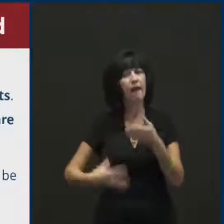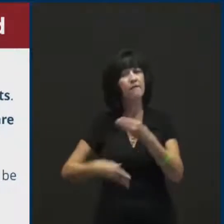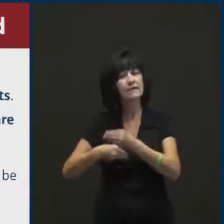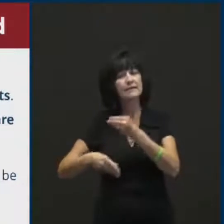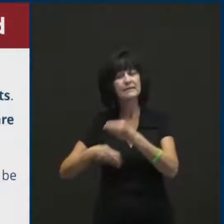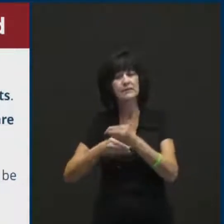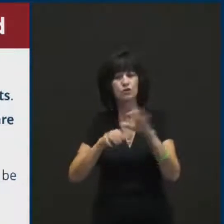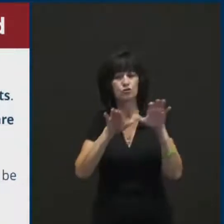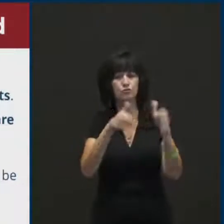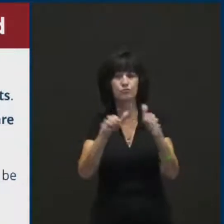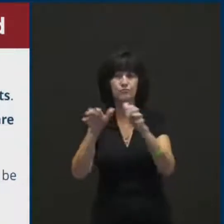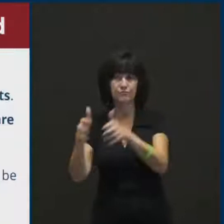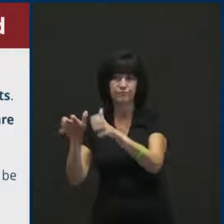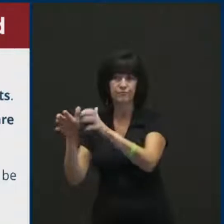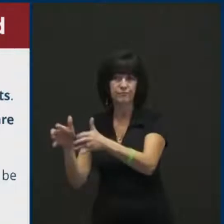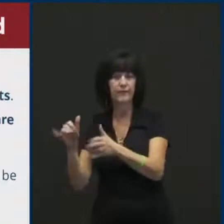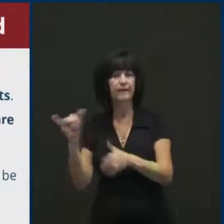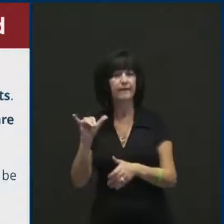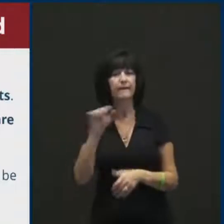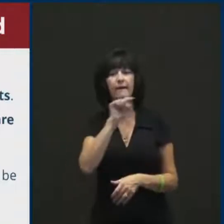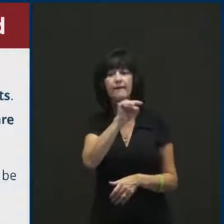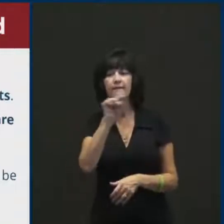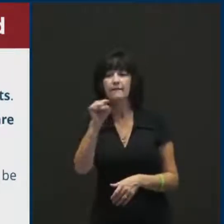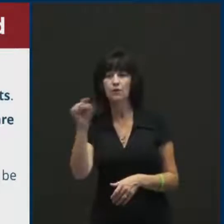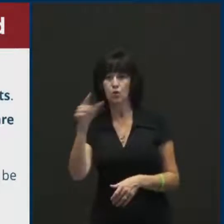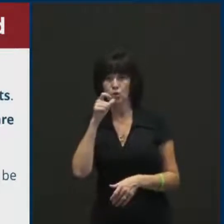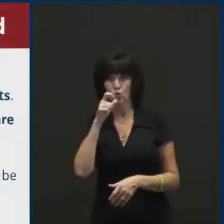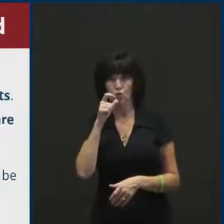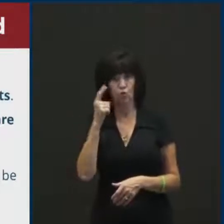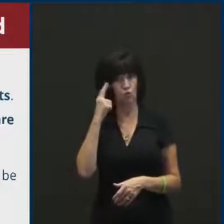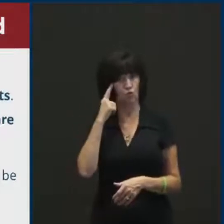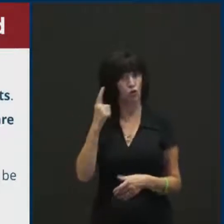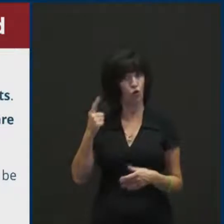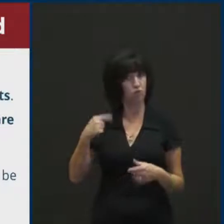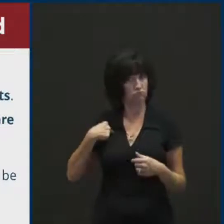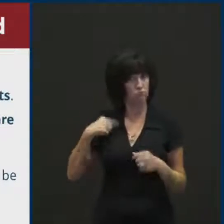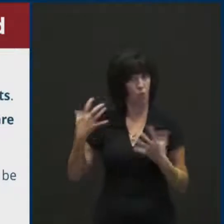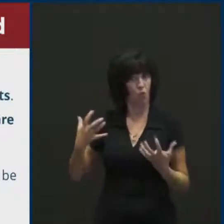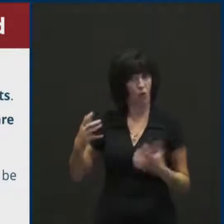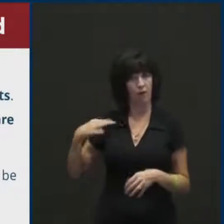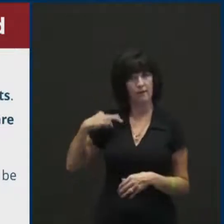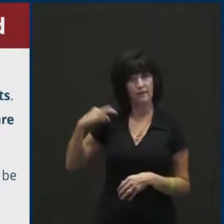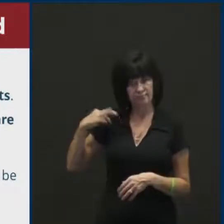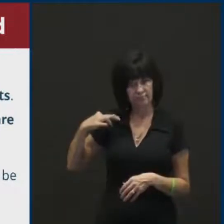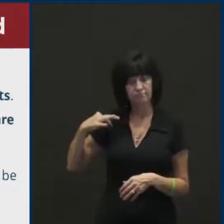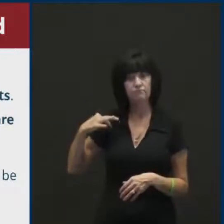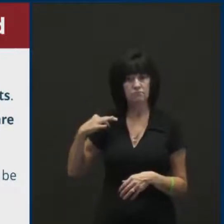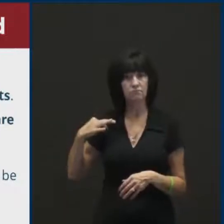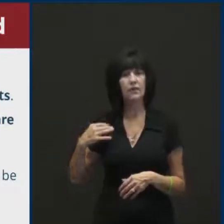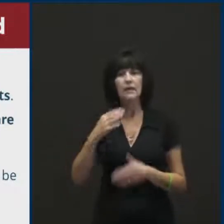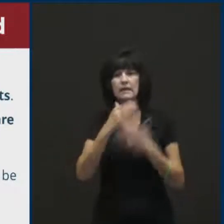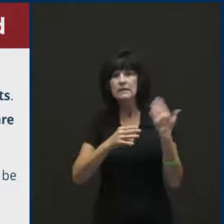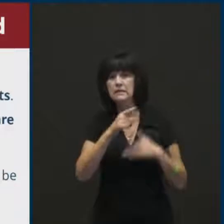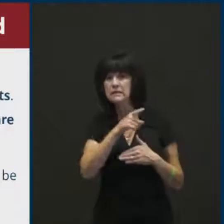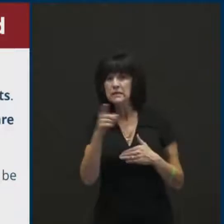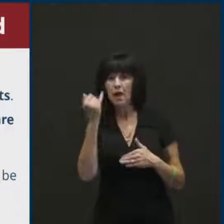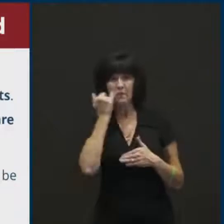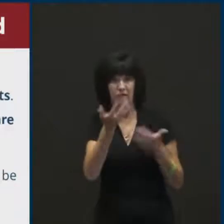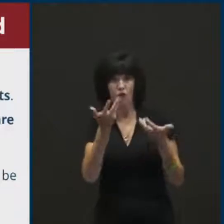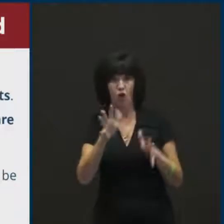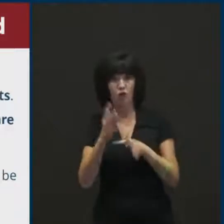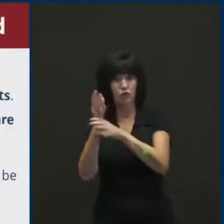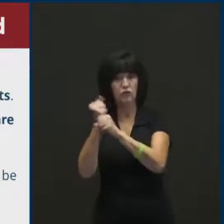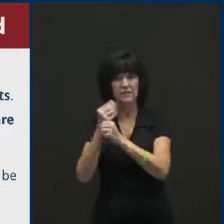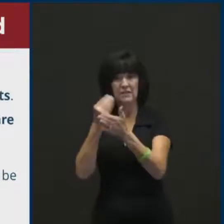funding. And so for providers who are eligible and want to apply for network integrity payments, they will not be eligible to also apply for